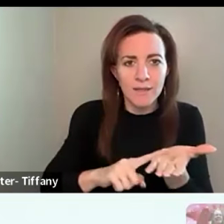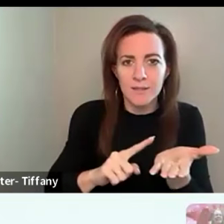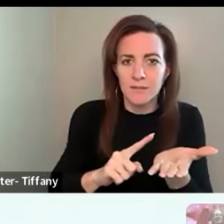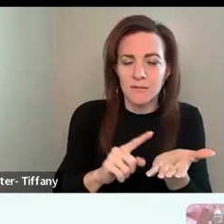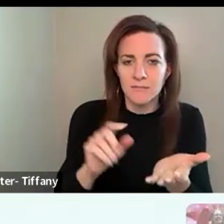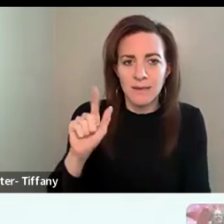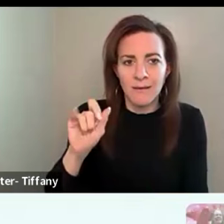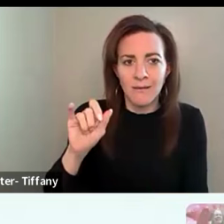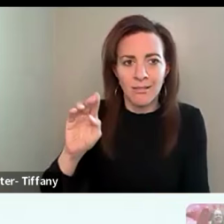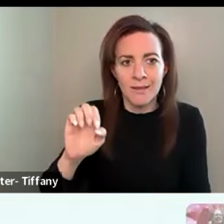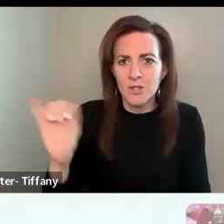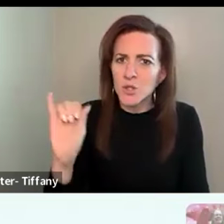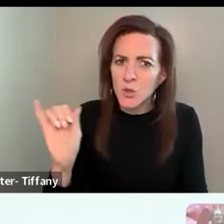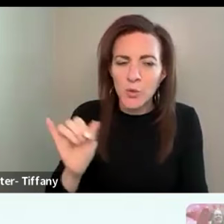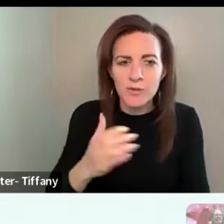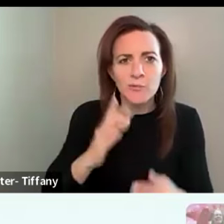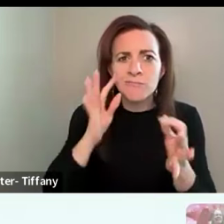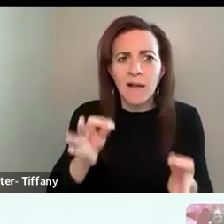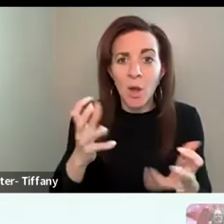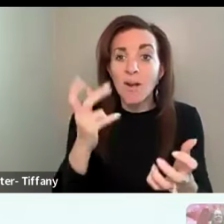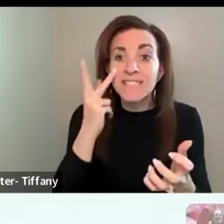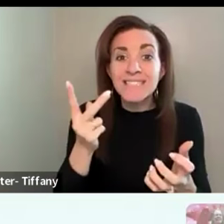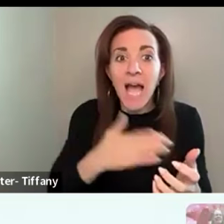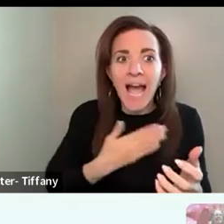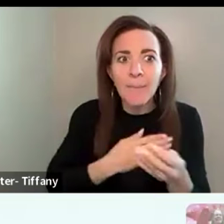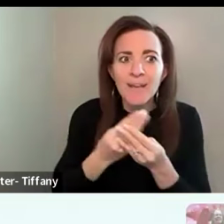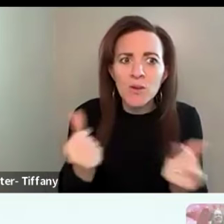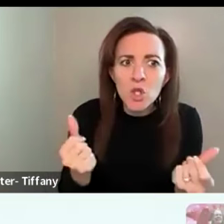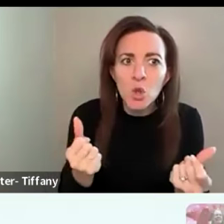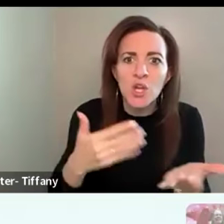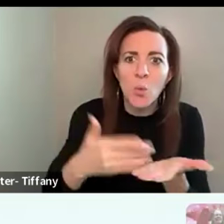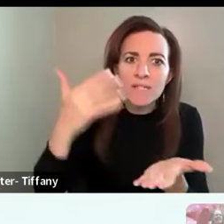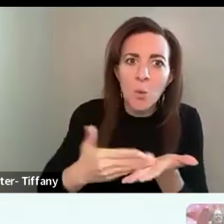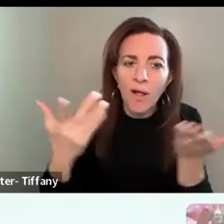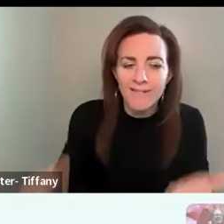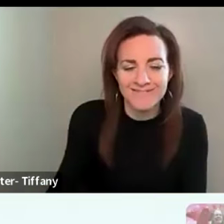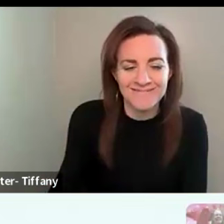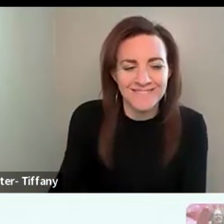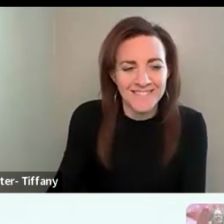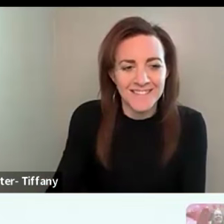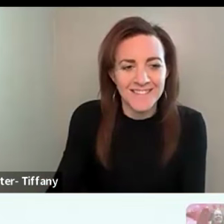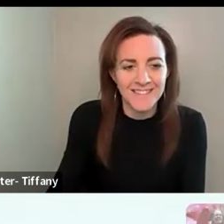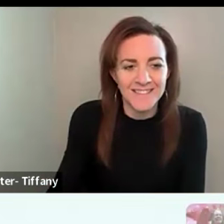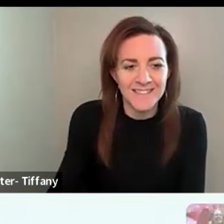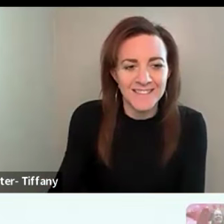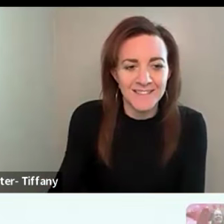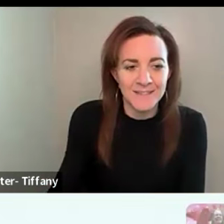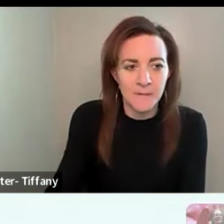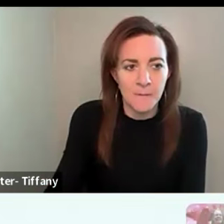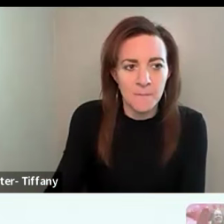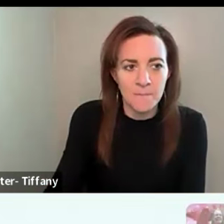definitely. I'd like to see a happy resolutions every once in a while to some of these issues. Just want to share a few more